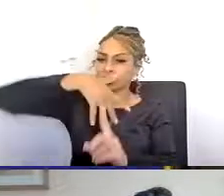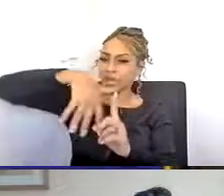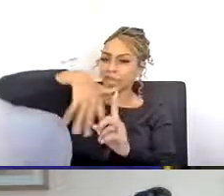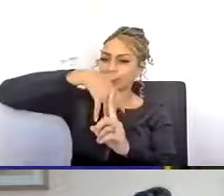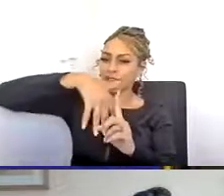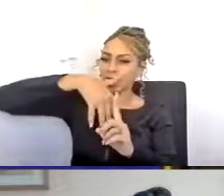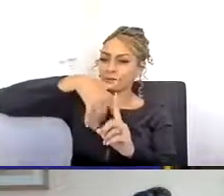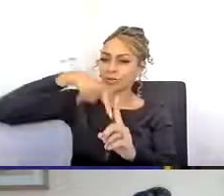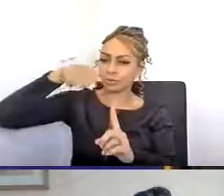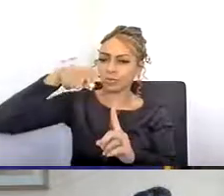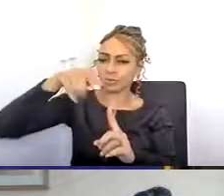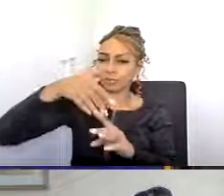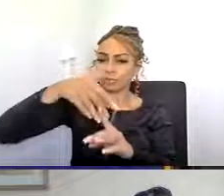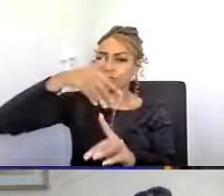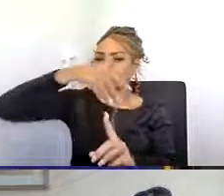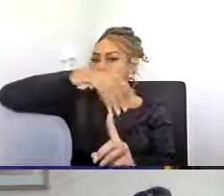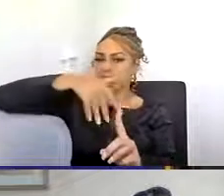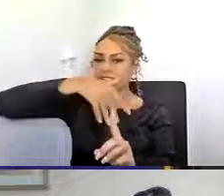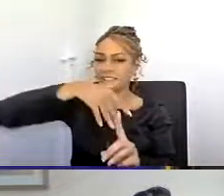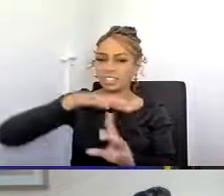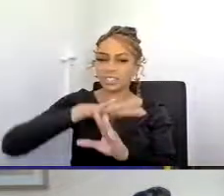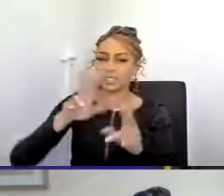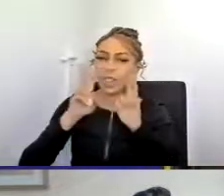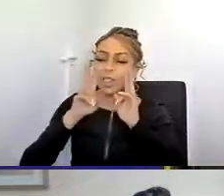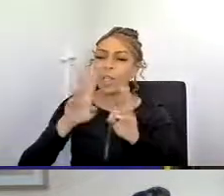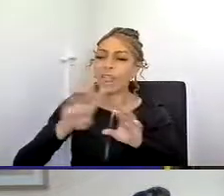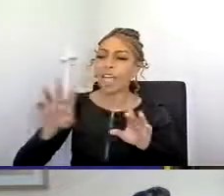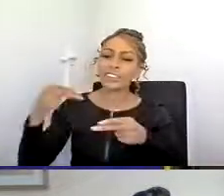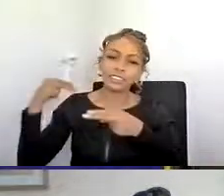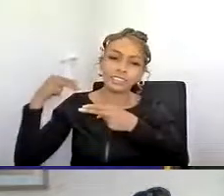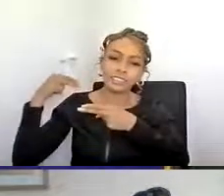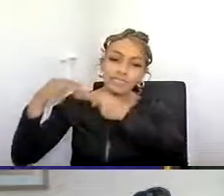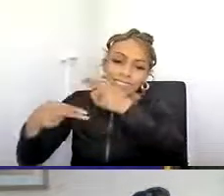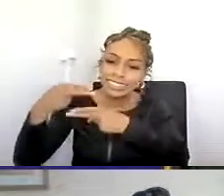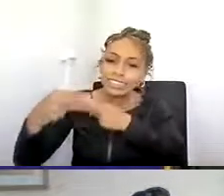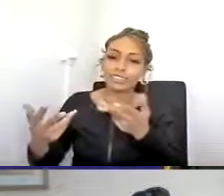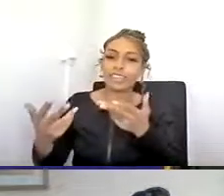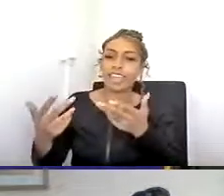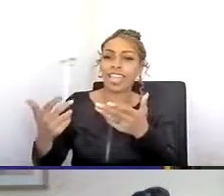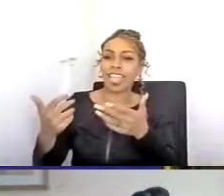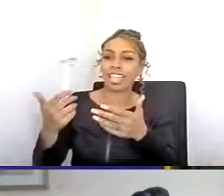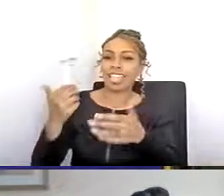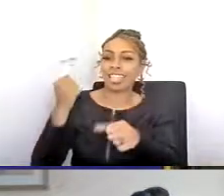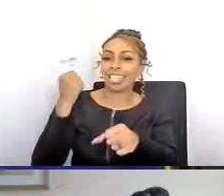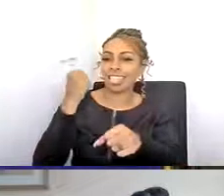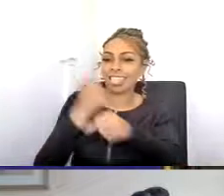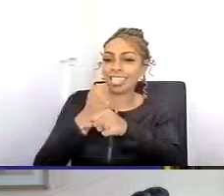behind the Craig Aitchison doesn't look like your traditional gallery background. And I just wanted